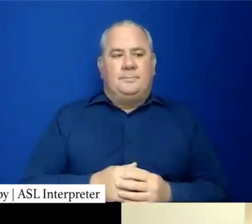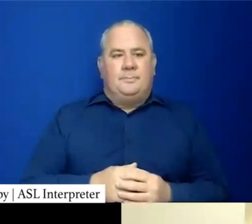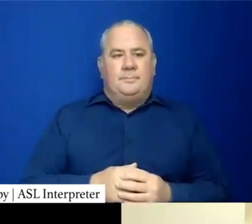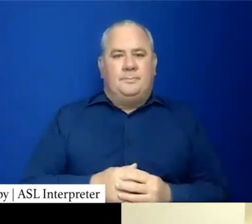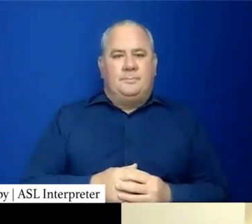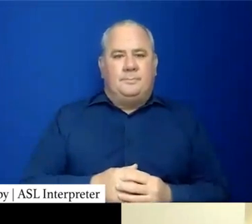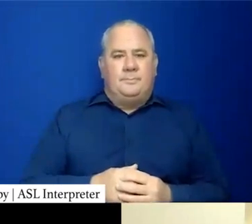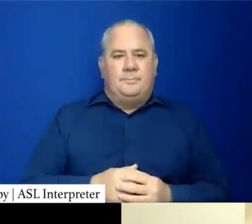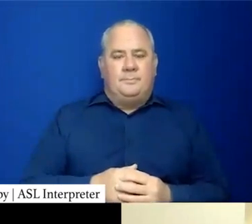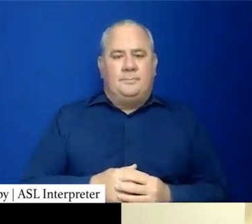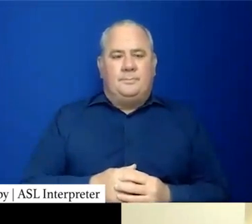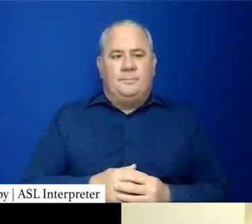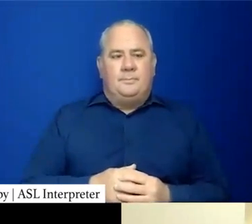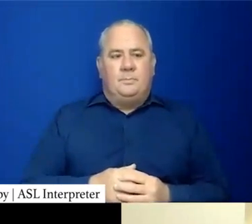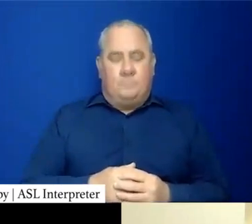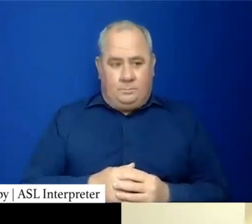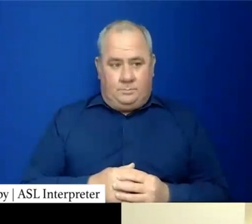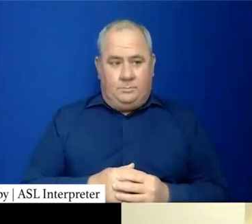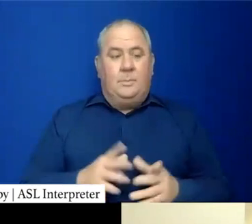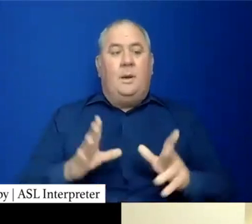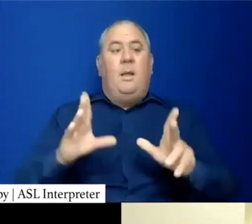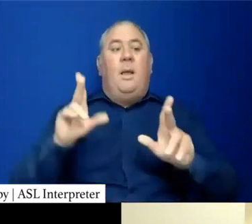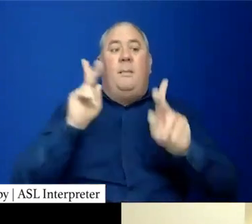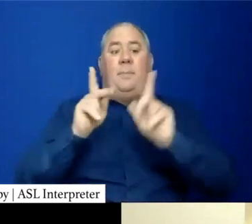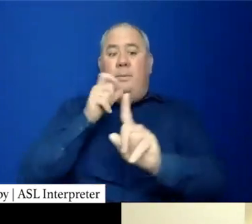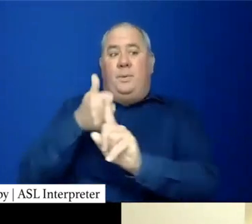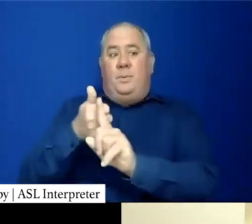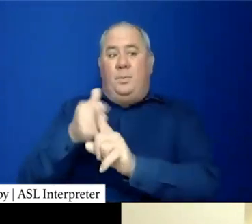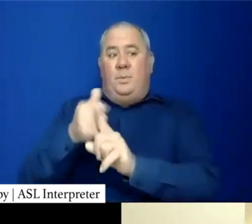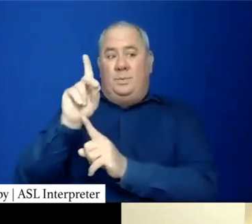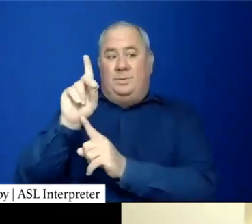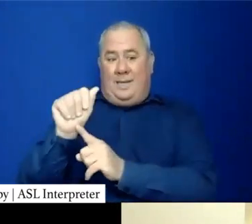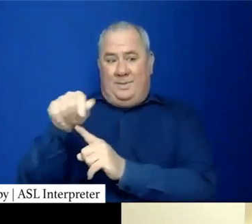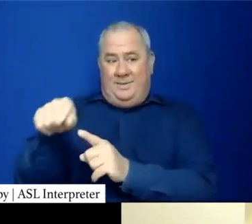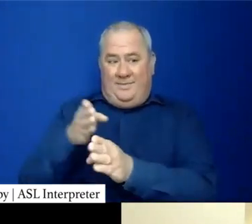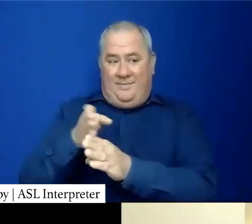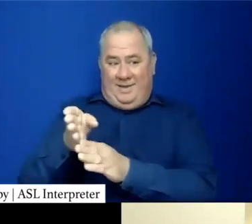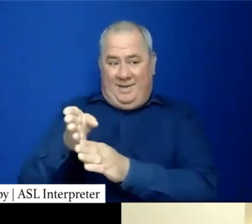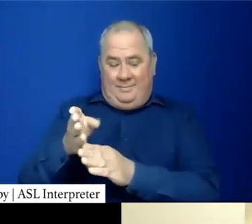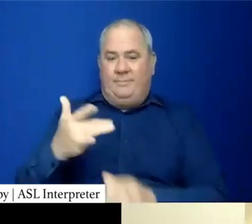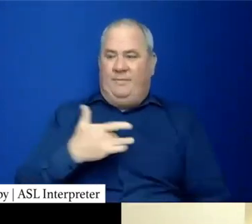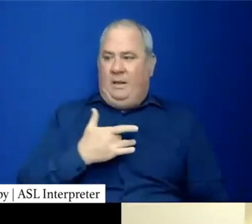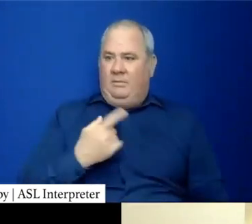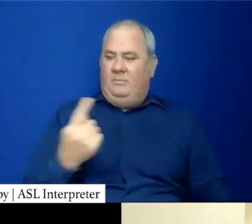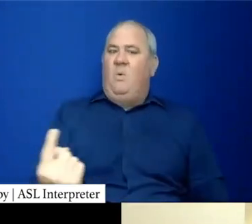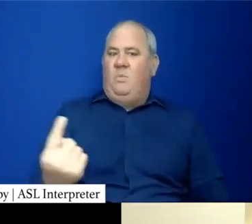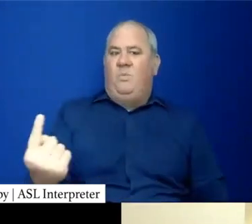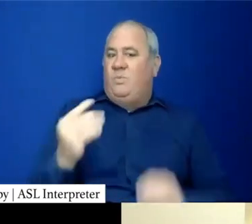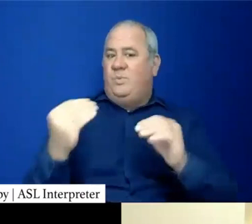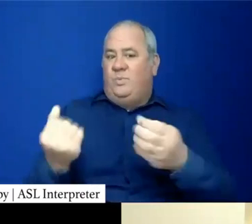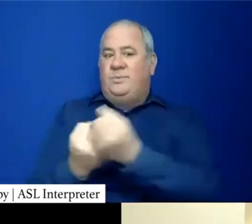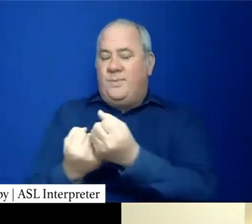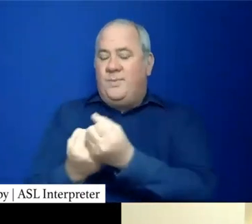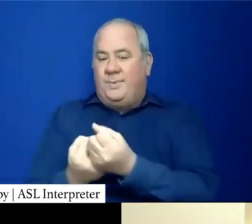disabled people in my field and other field feel really alone and really much like they're the only one going through